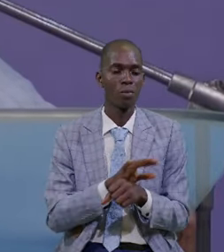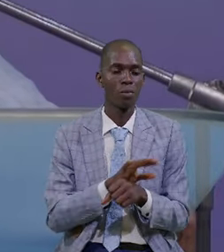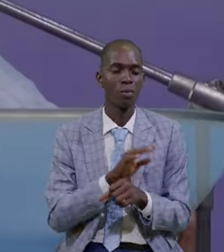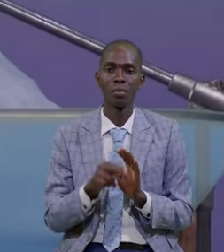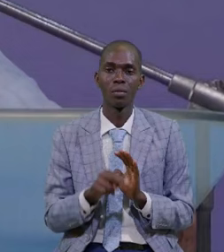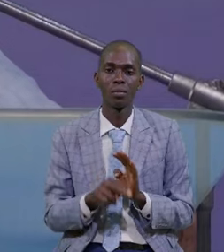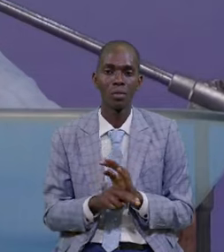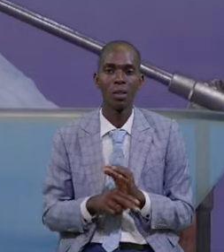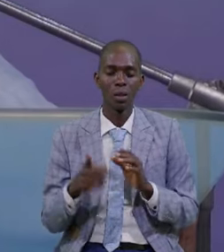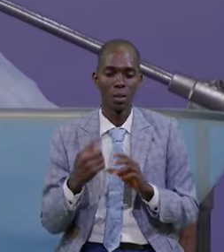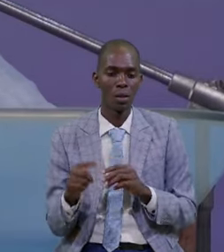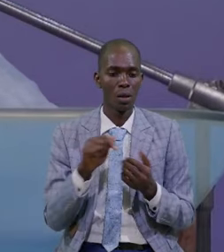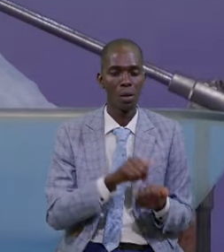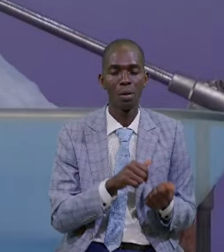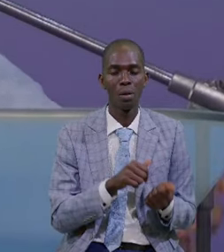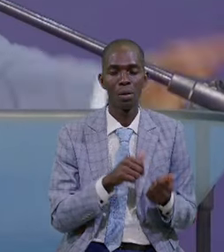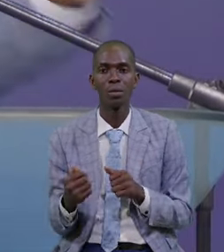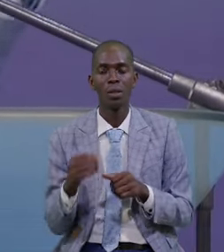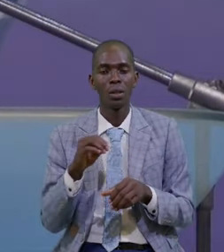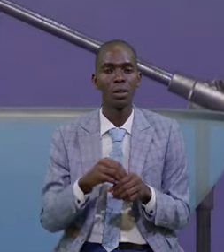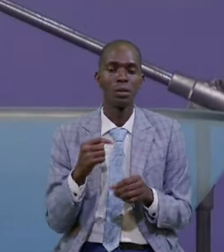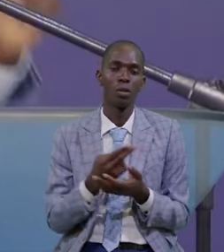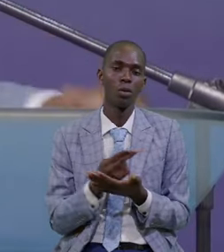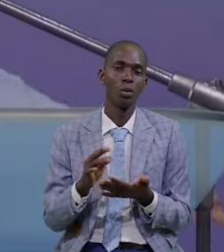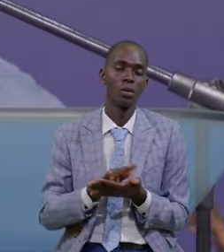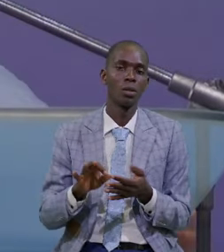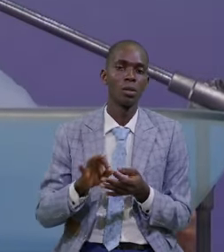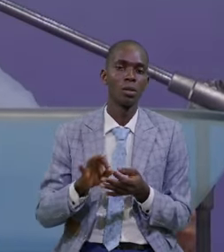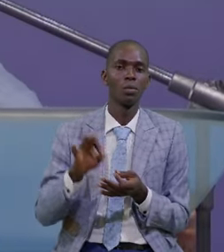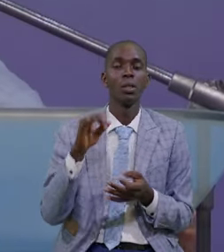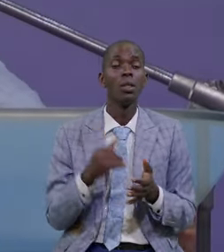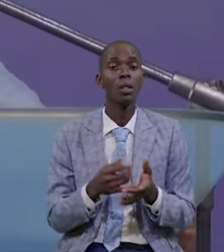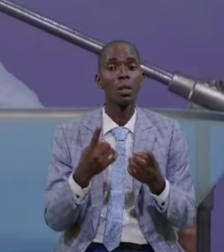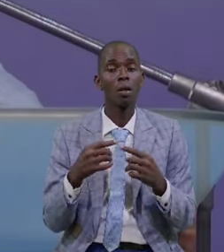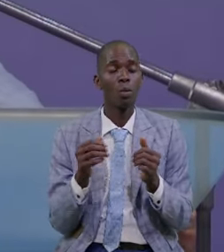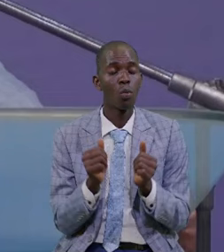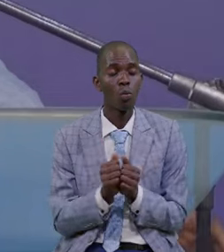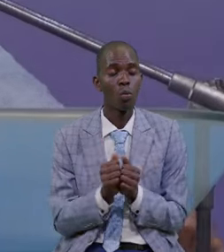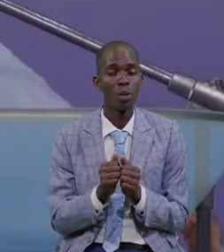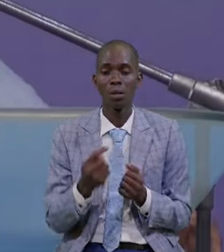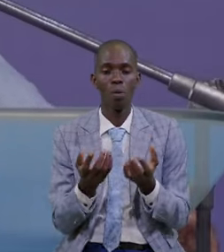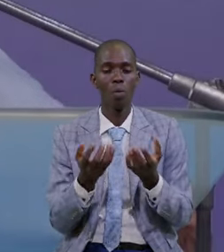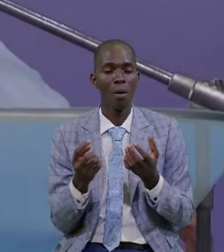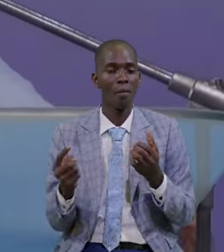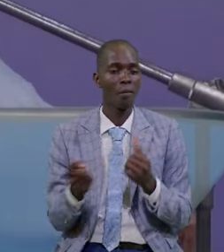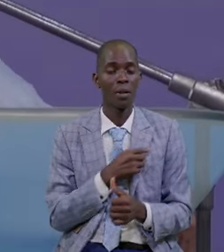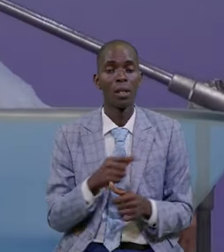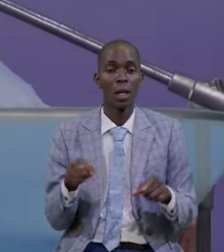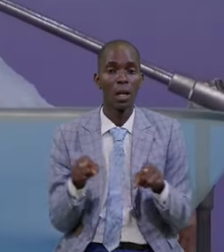the baptism in the Holy Ghost? It comes with desire first. As you